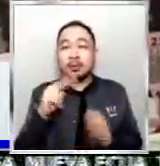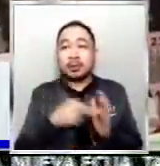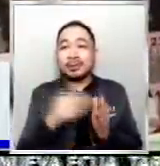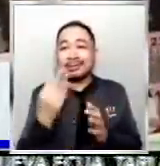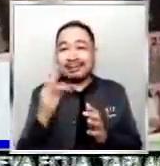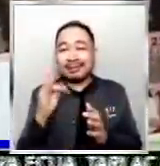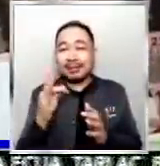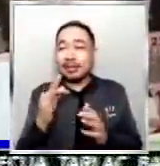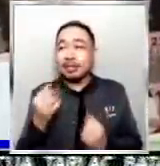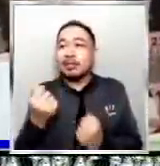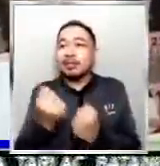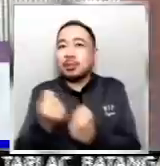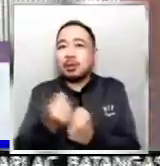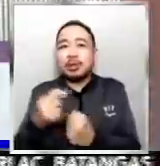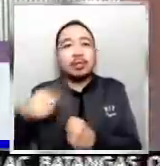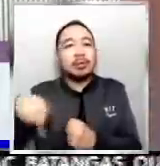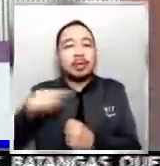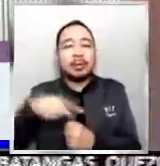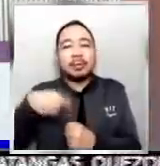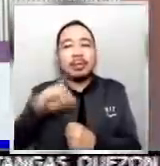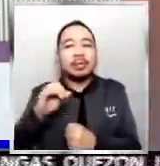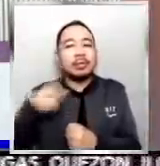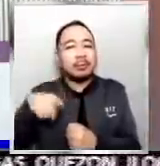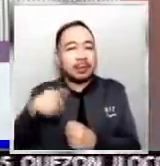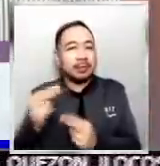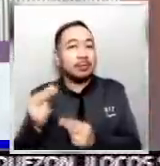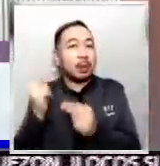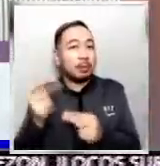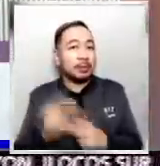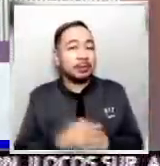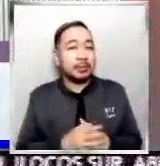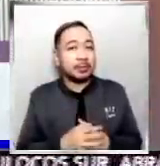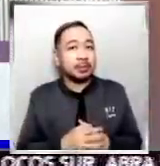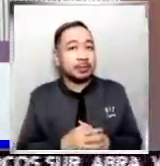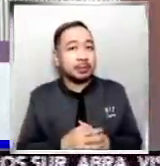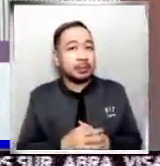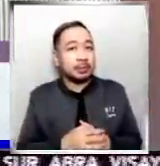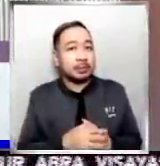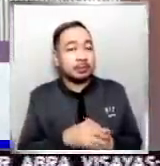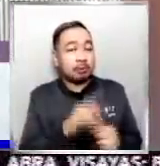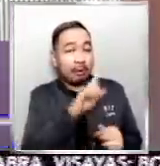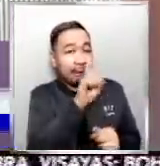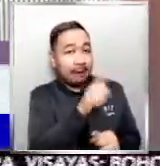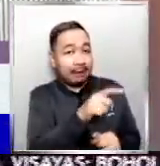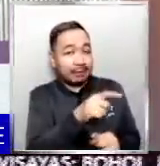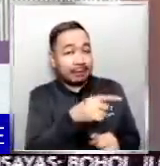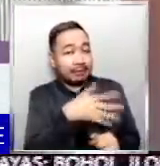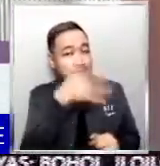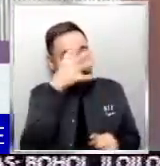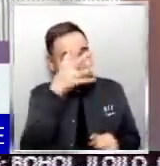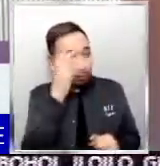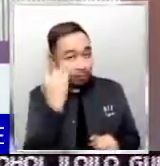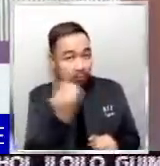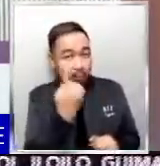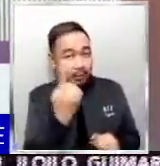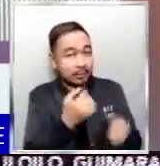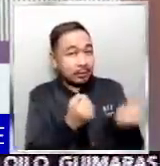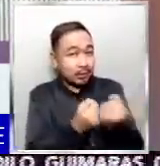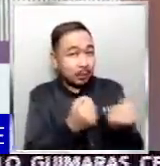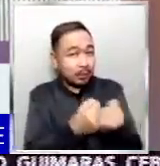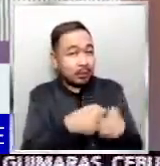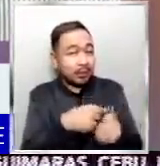mga kandidato ng PDP Laban. As her father, she will always support PRRD. No? Theirs